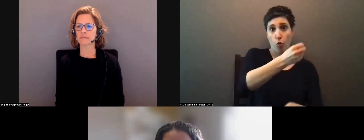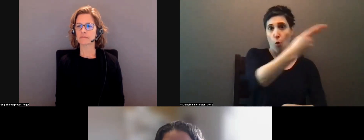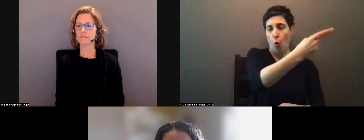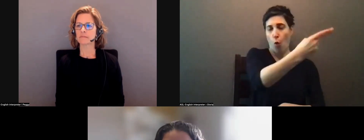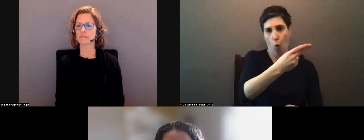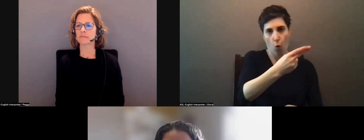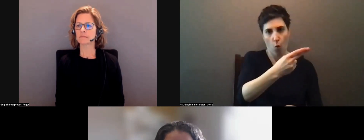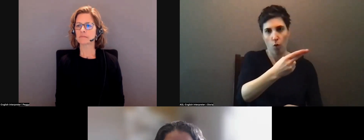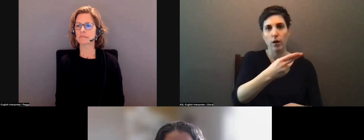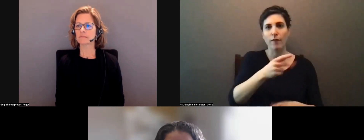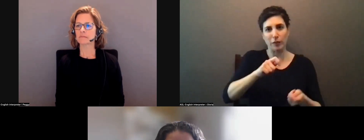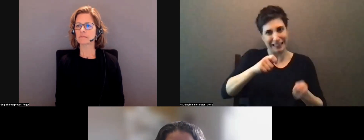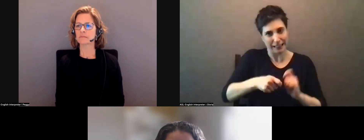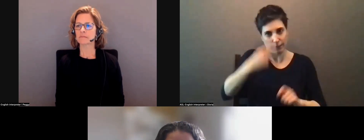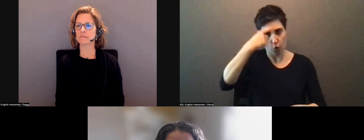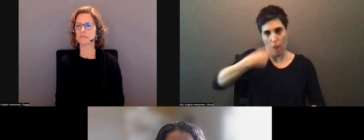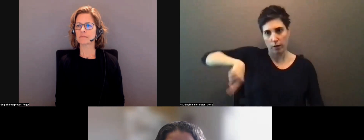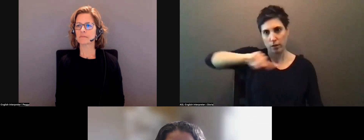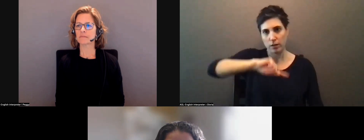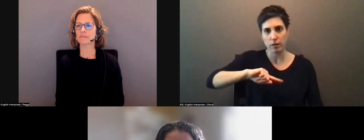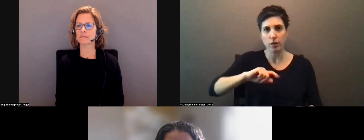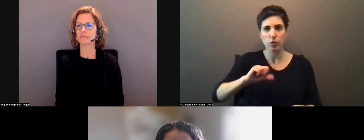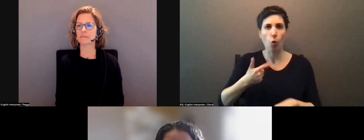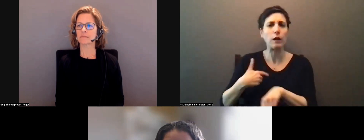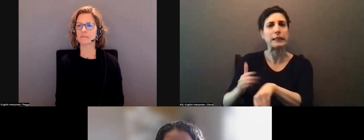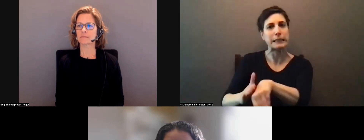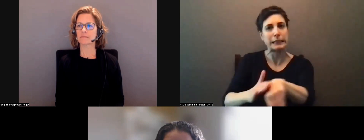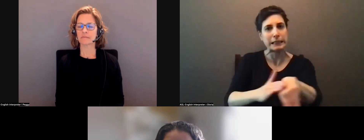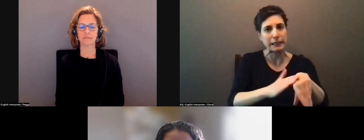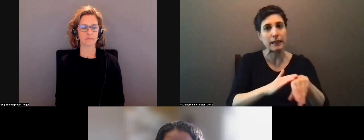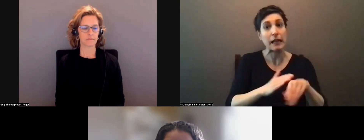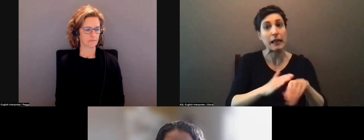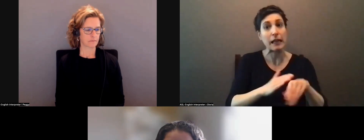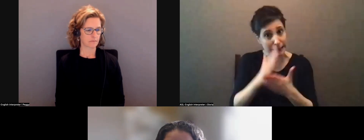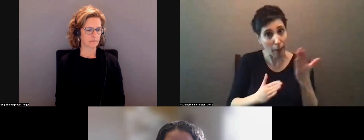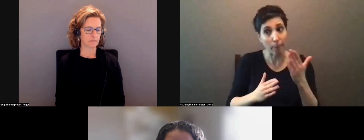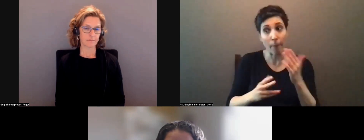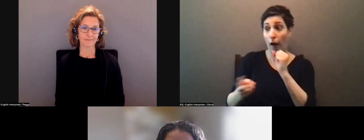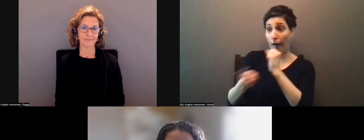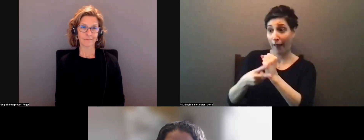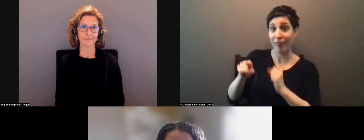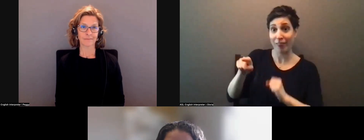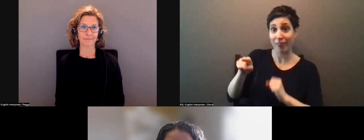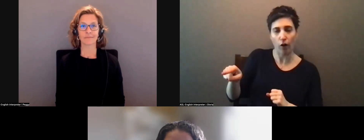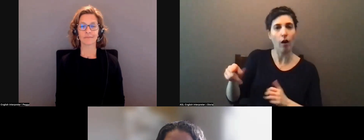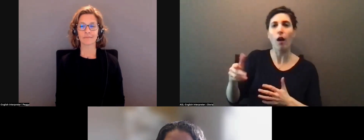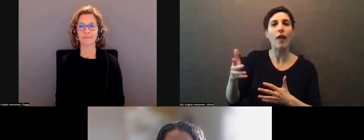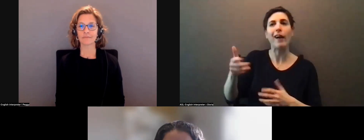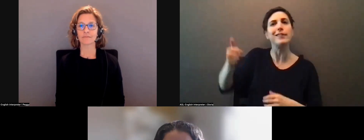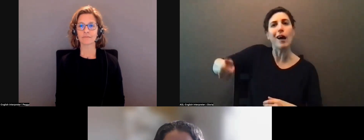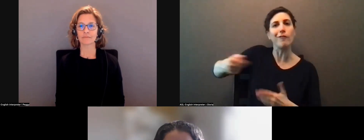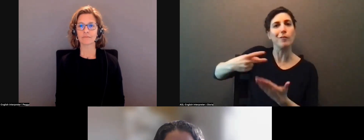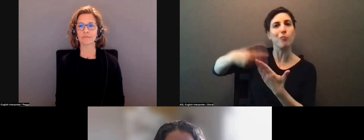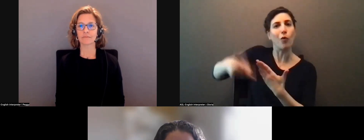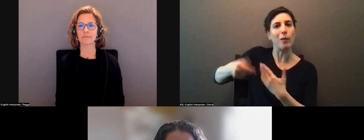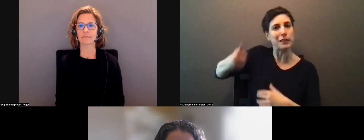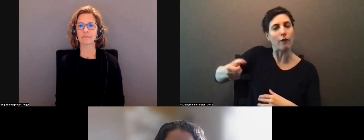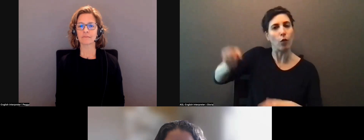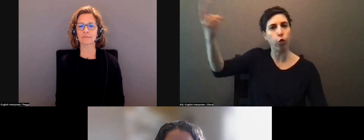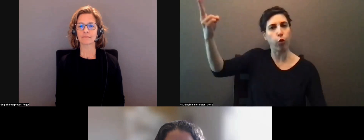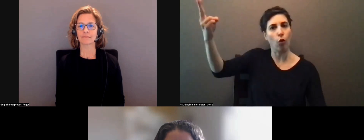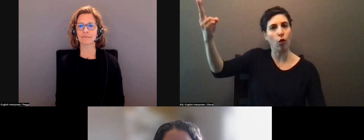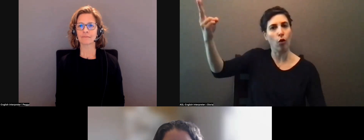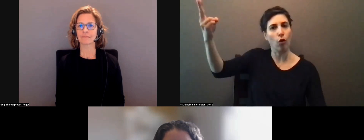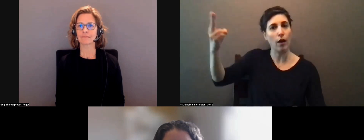did need to be concerned about, just to make sure our files didn't, randomly disappear on us. And then the ministry's asking, where are your 7 years worth of